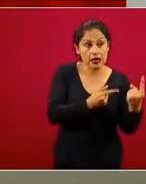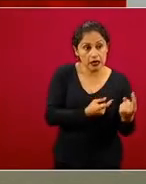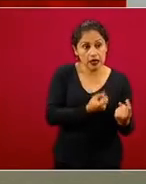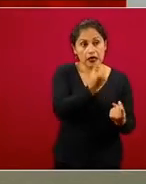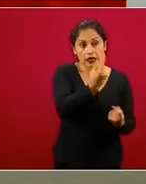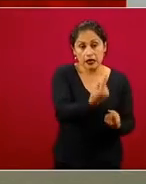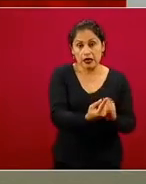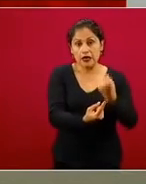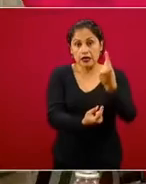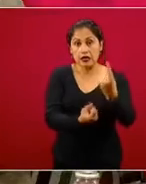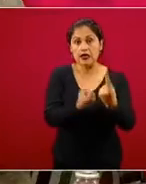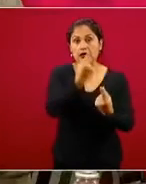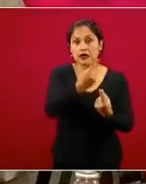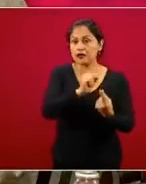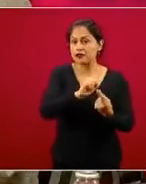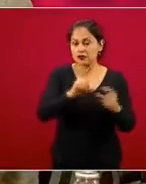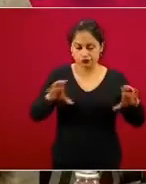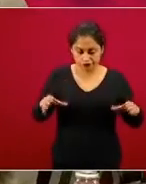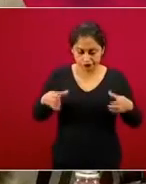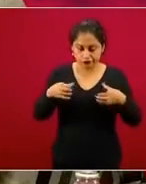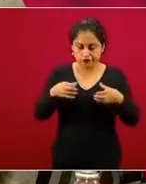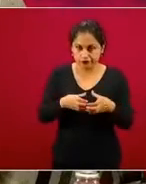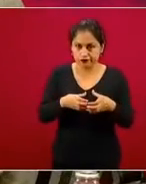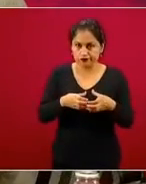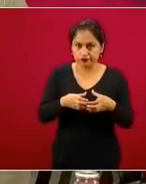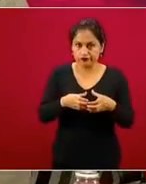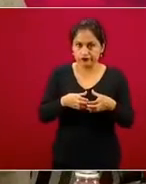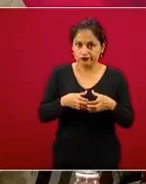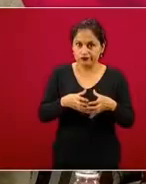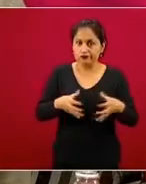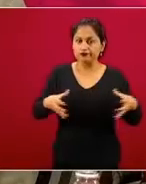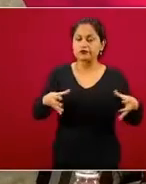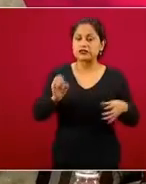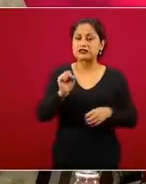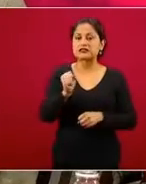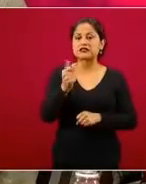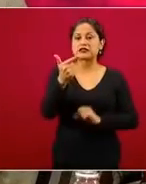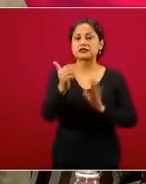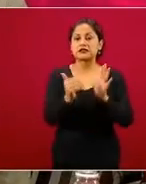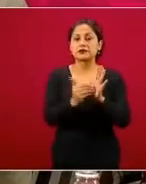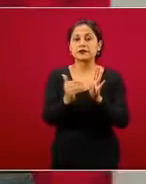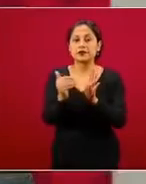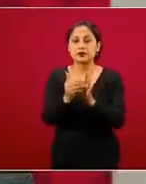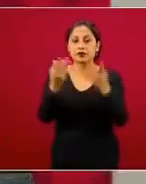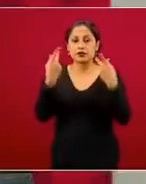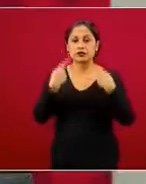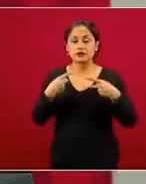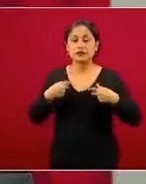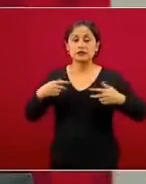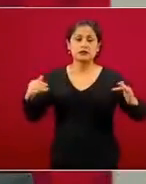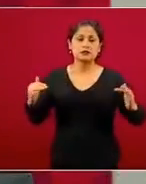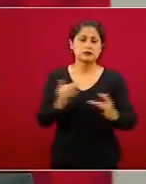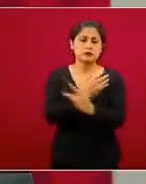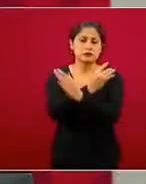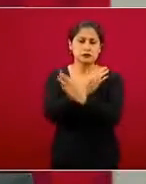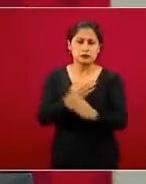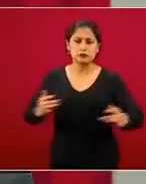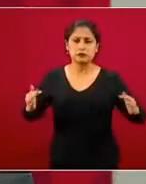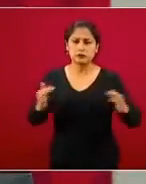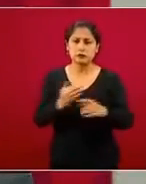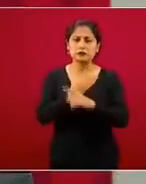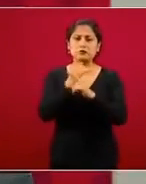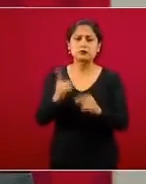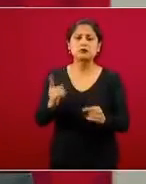modified the strategy, and we started implementing measures that were not addressed at